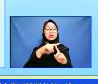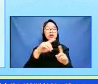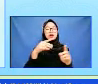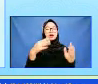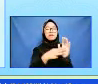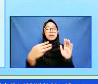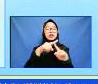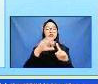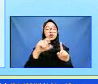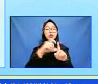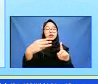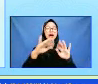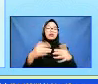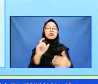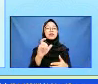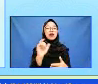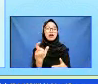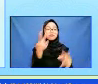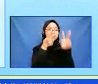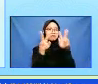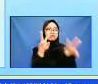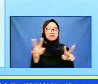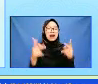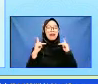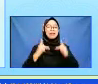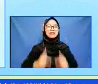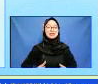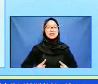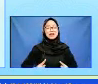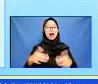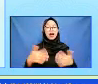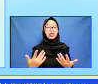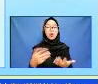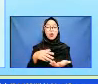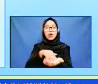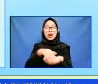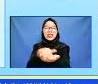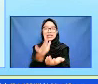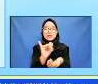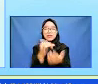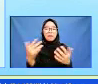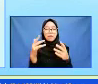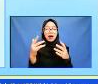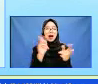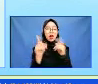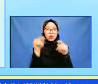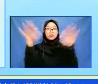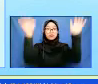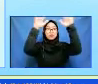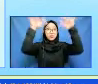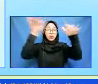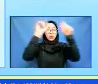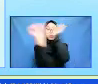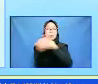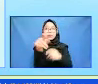capacity related to climate change impact. The third, how to involve them,